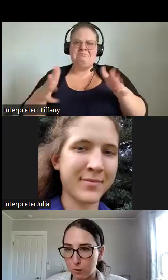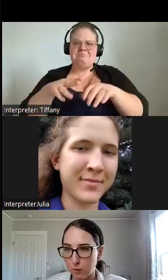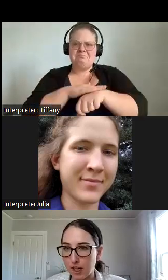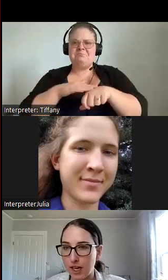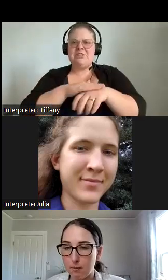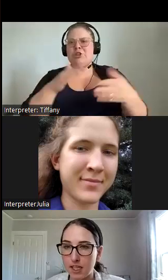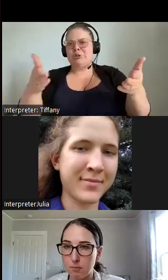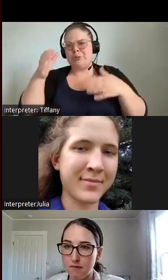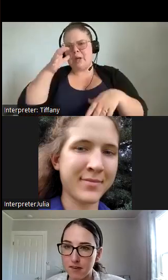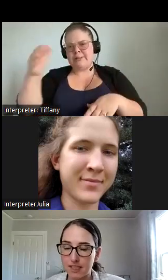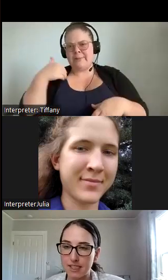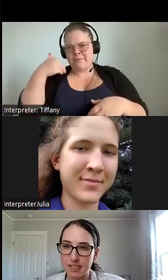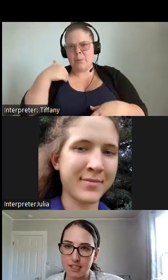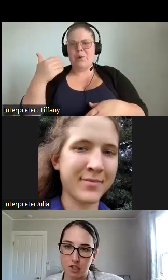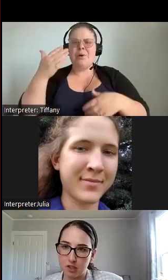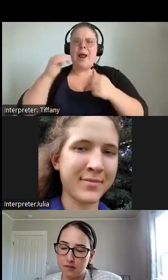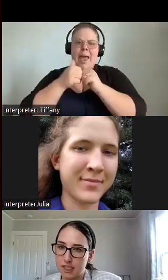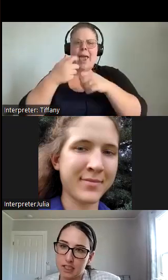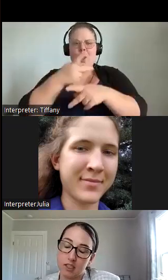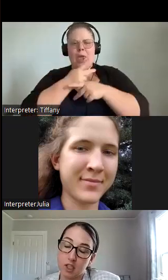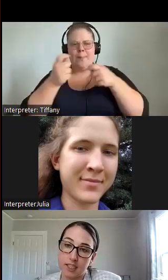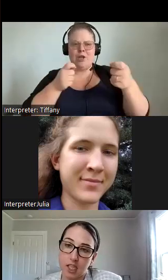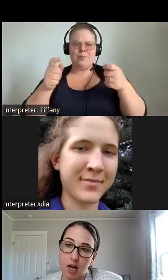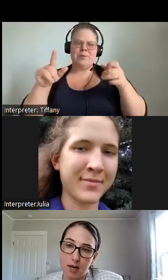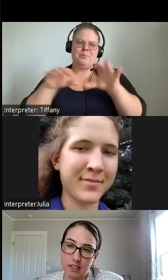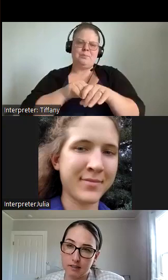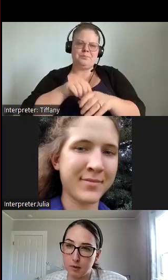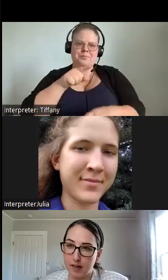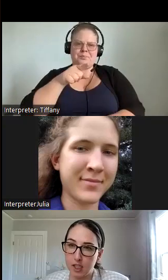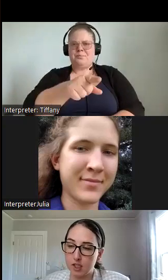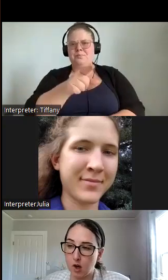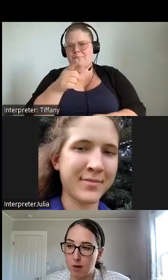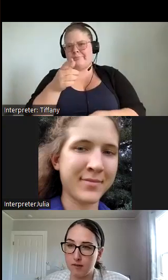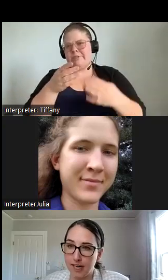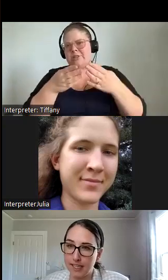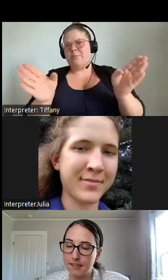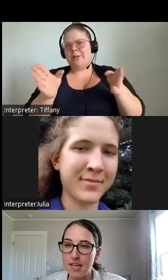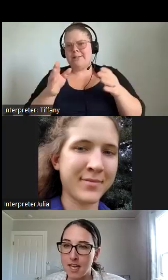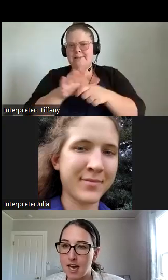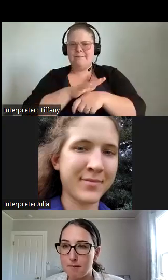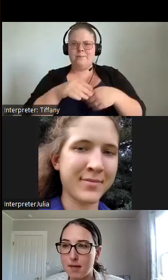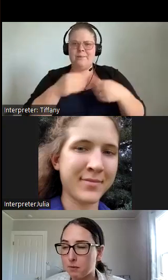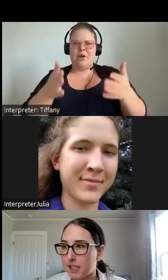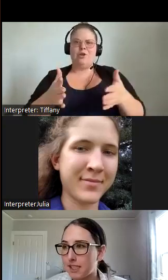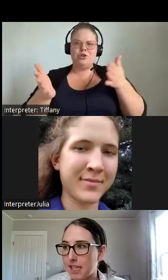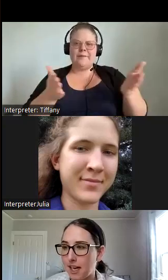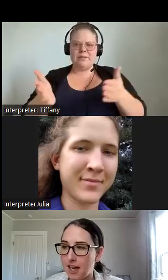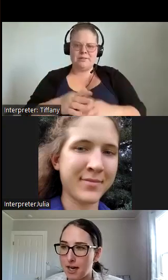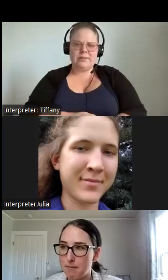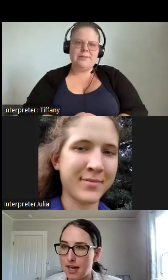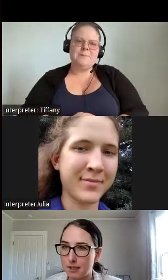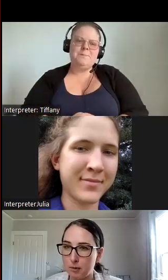of where care management fits as this additional service that comprehensive providers are providing. It's really